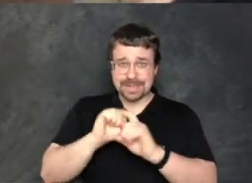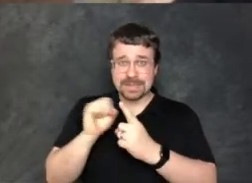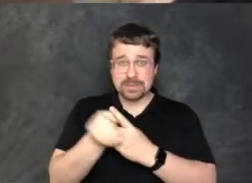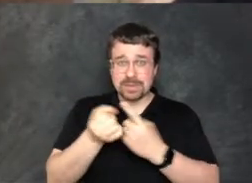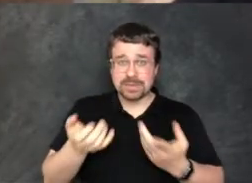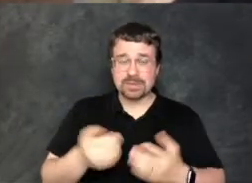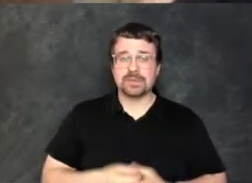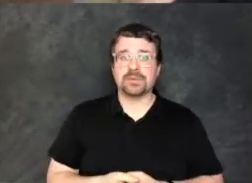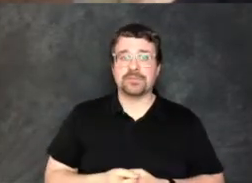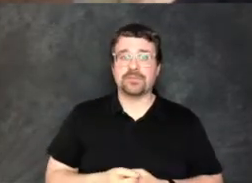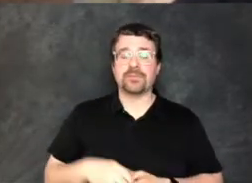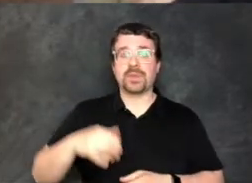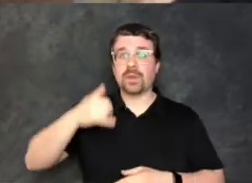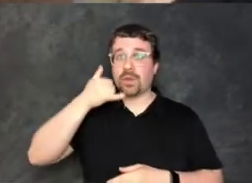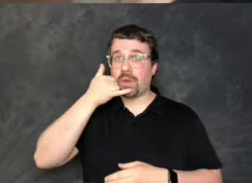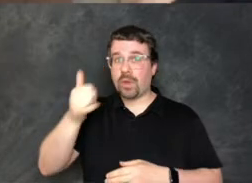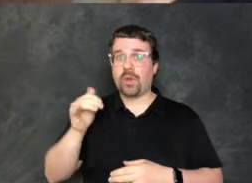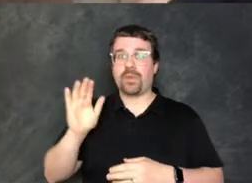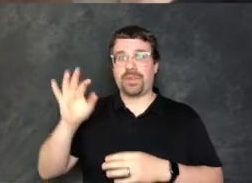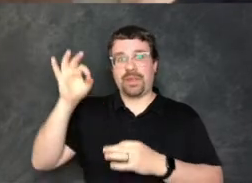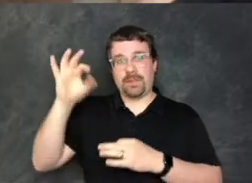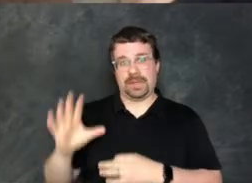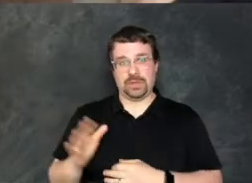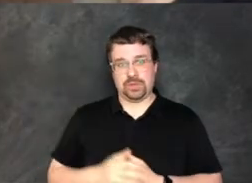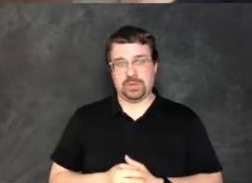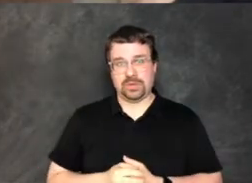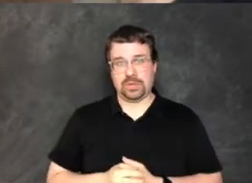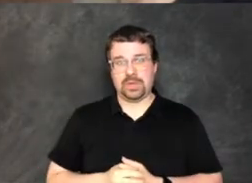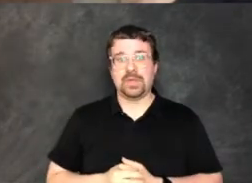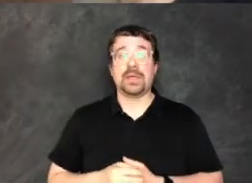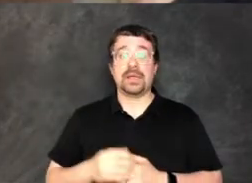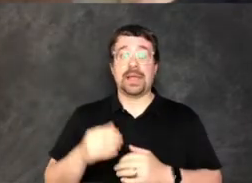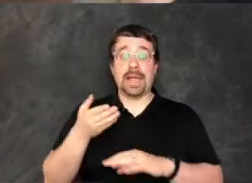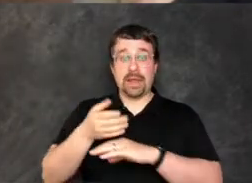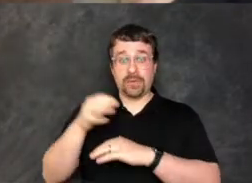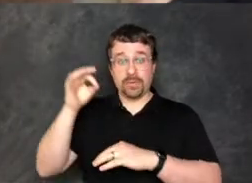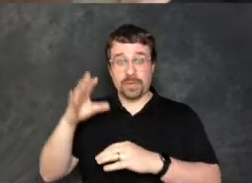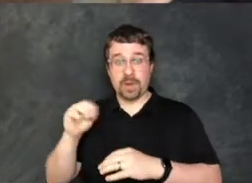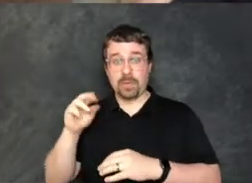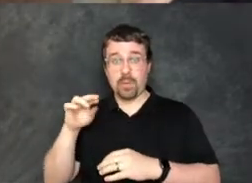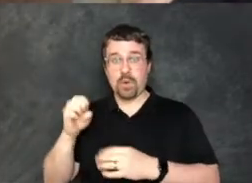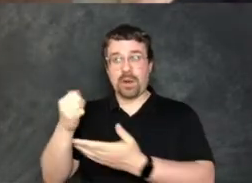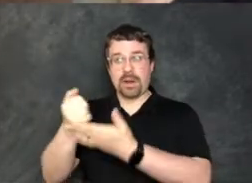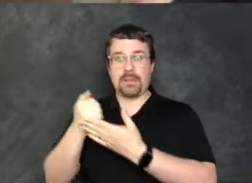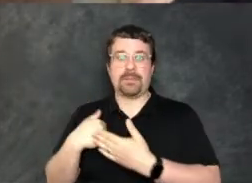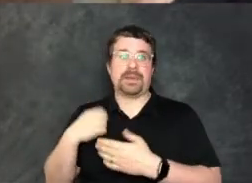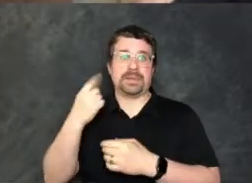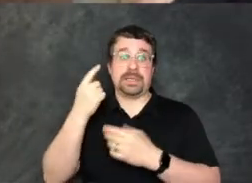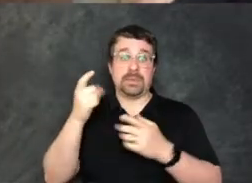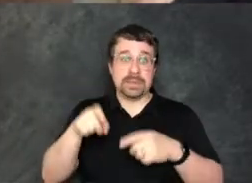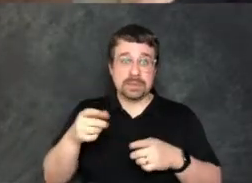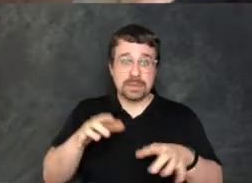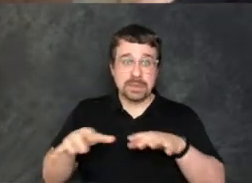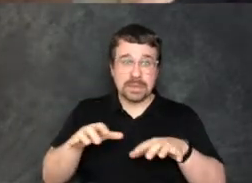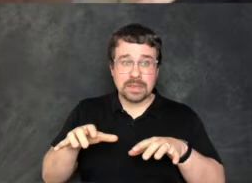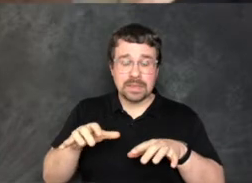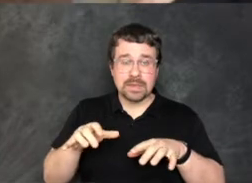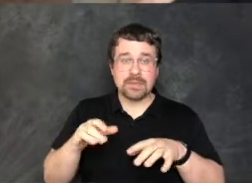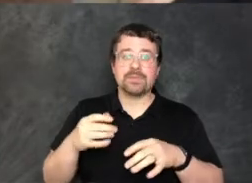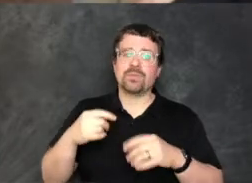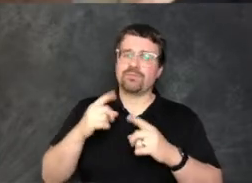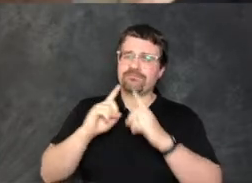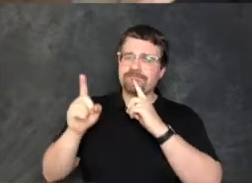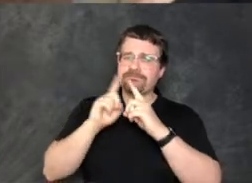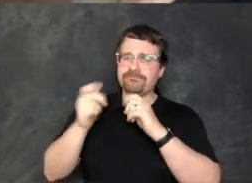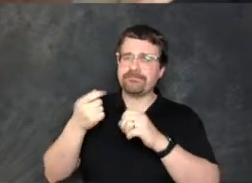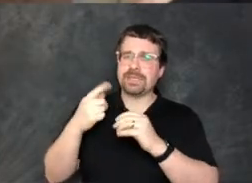find yourselves in this situation. I called their pastor. And after Reverend Moore helped me to understand what needed